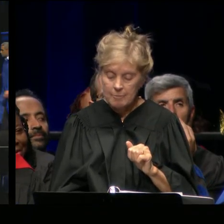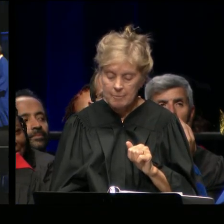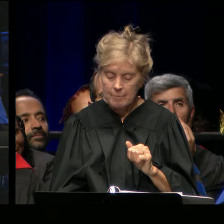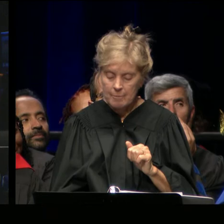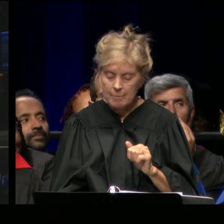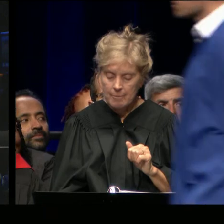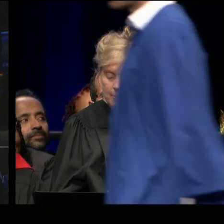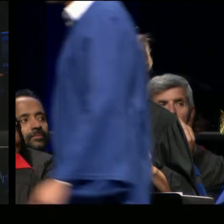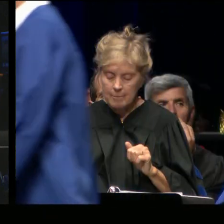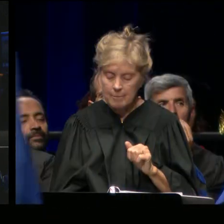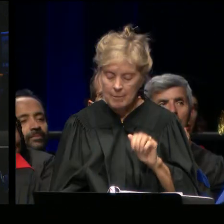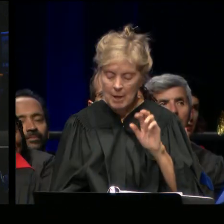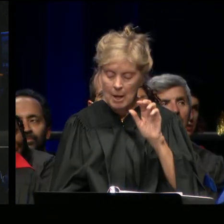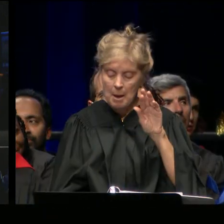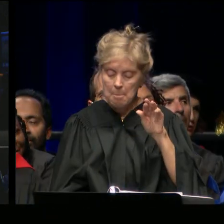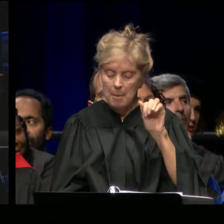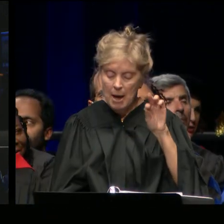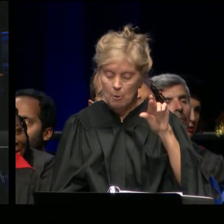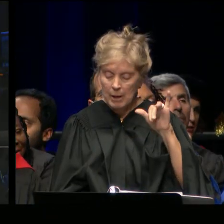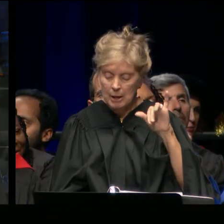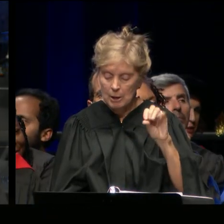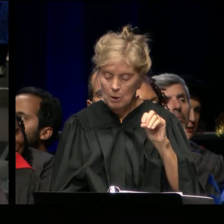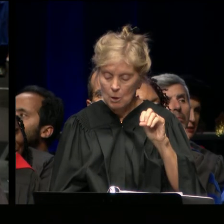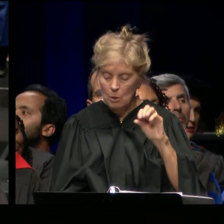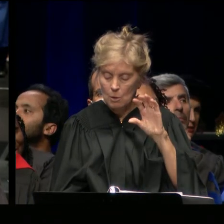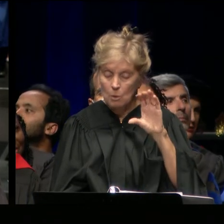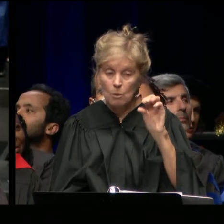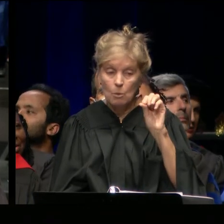Mario Mirguia Cortez.